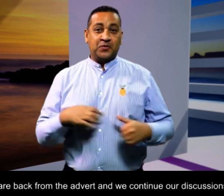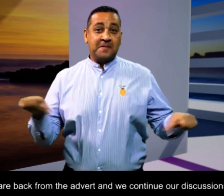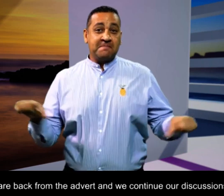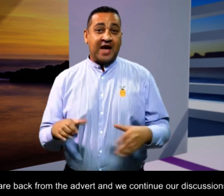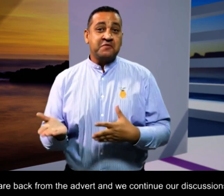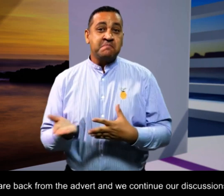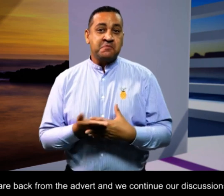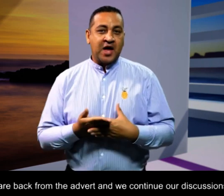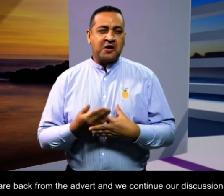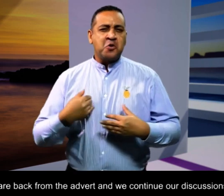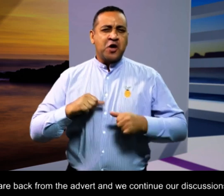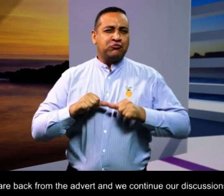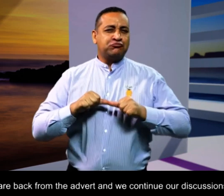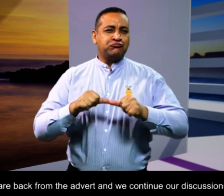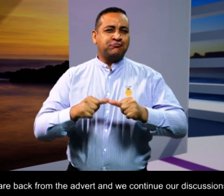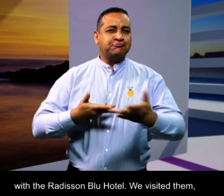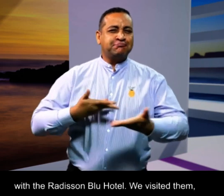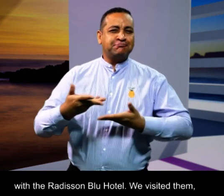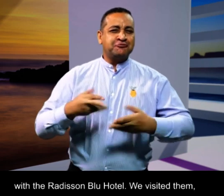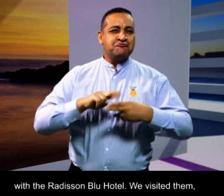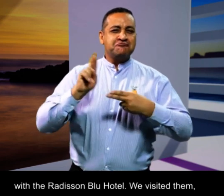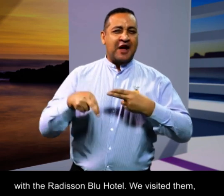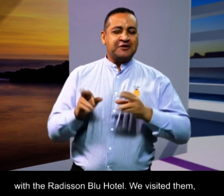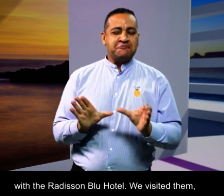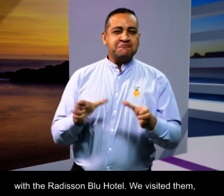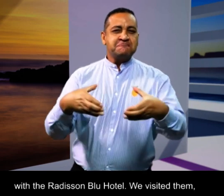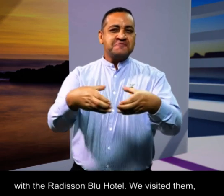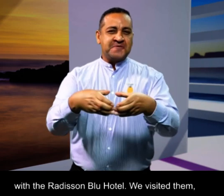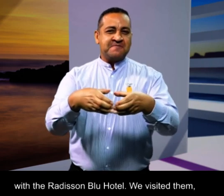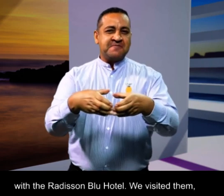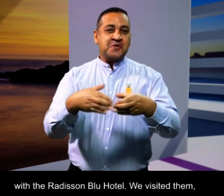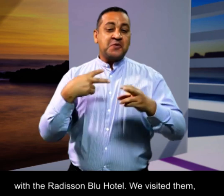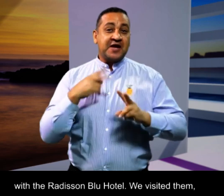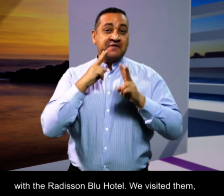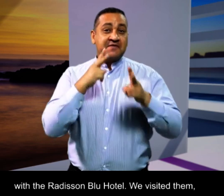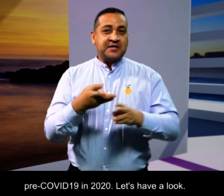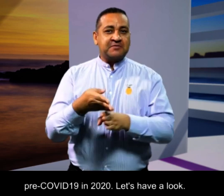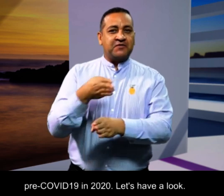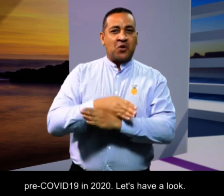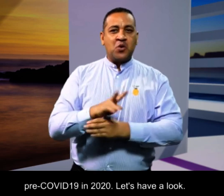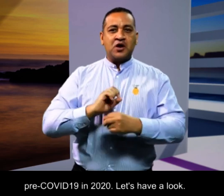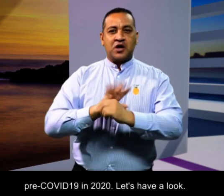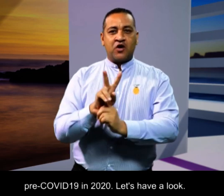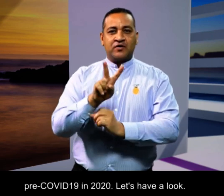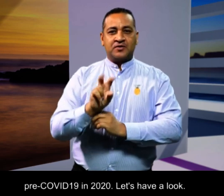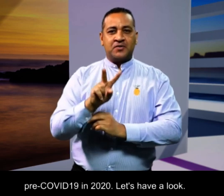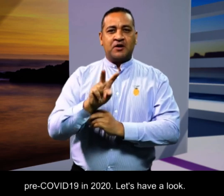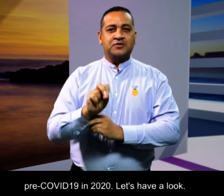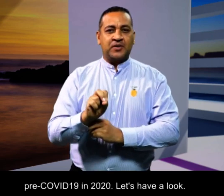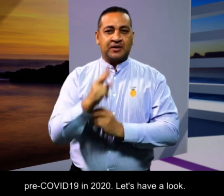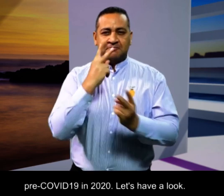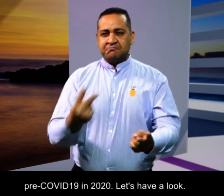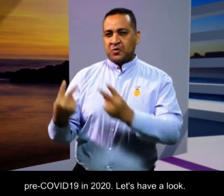We are back from the adwork, and we continue our discussions with the Radisson Blue Hotel. We visited them pre-COVID-2020.